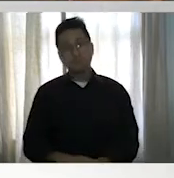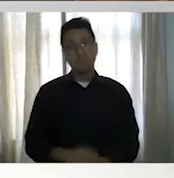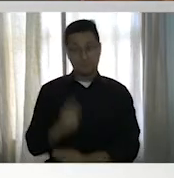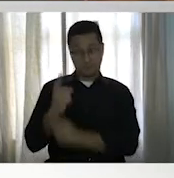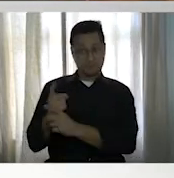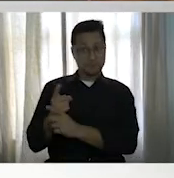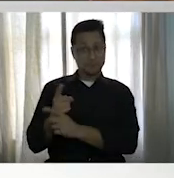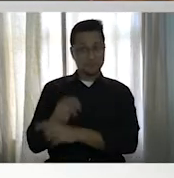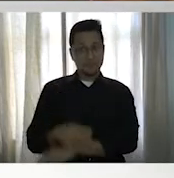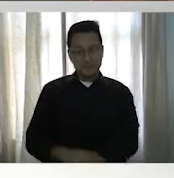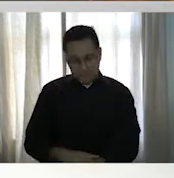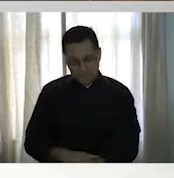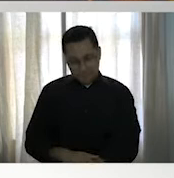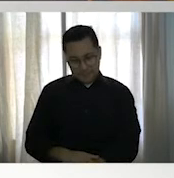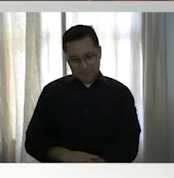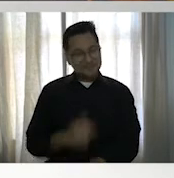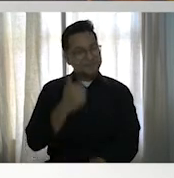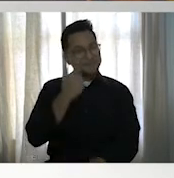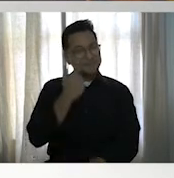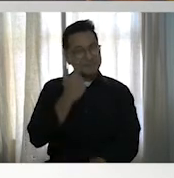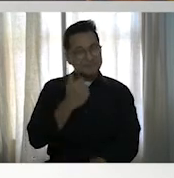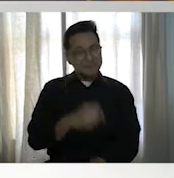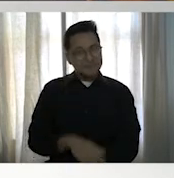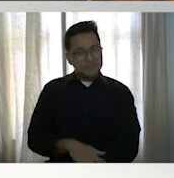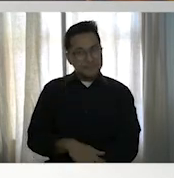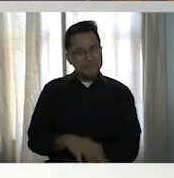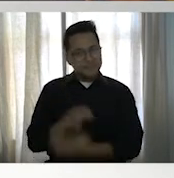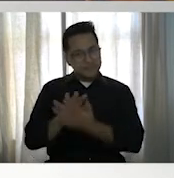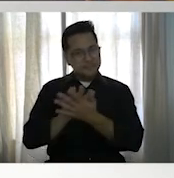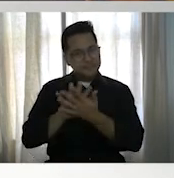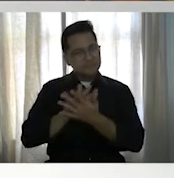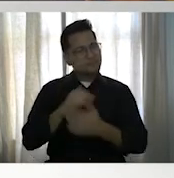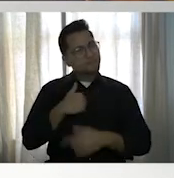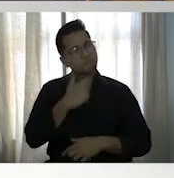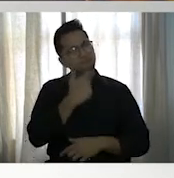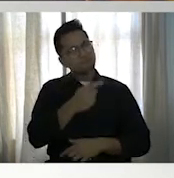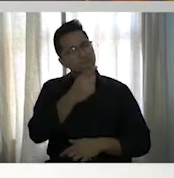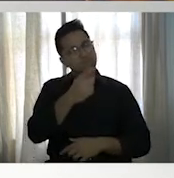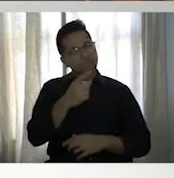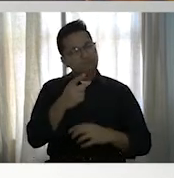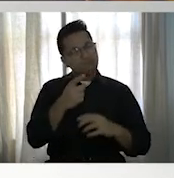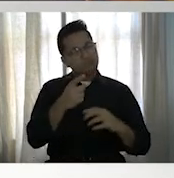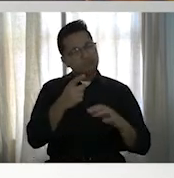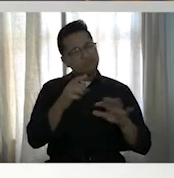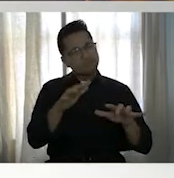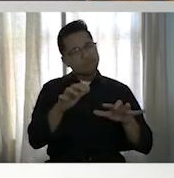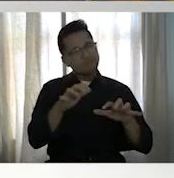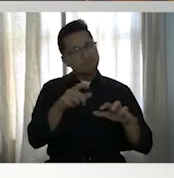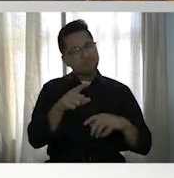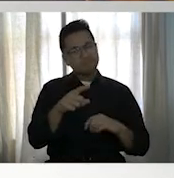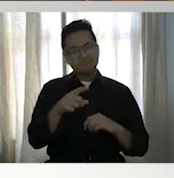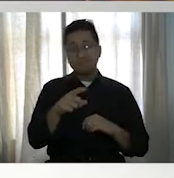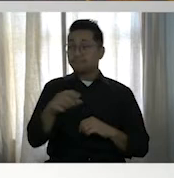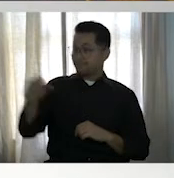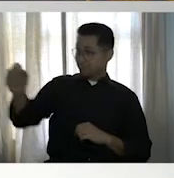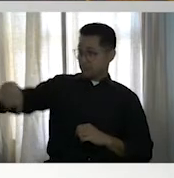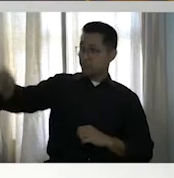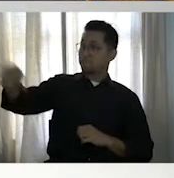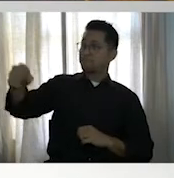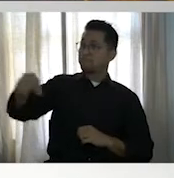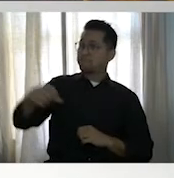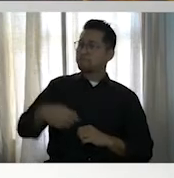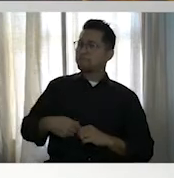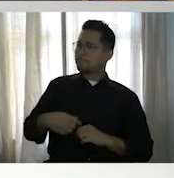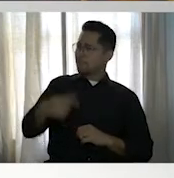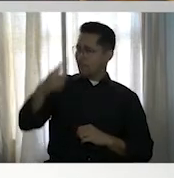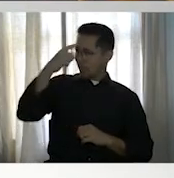Right? I was looking at the YouTube, it keeps stopping by itself. Yes. You